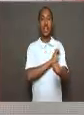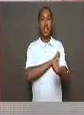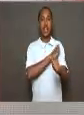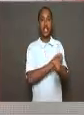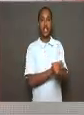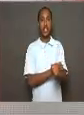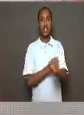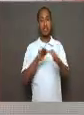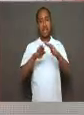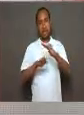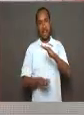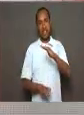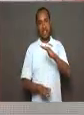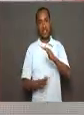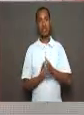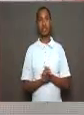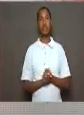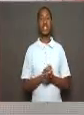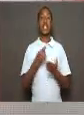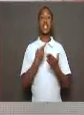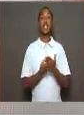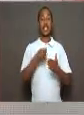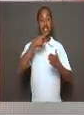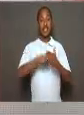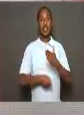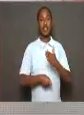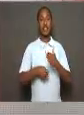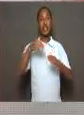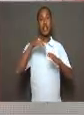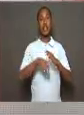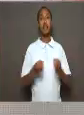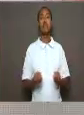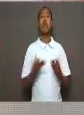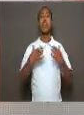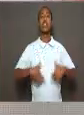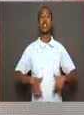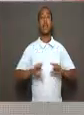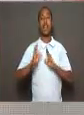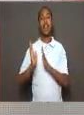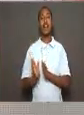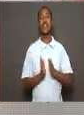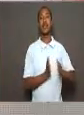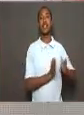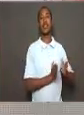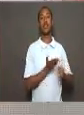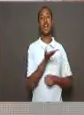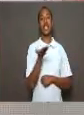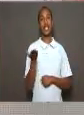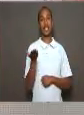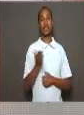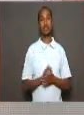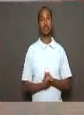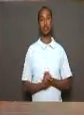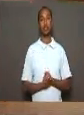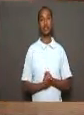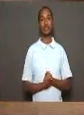is minimized. This results in a more stable arrangement of matter.